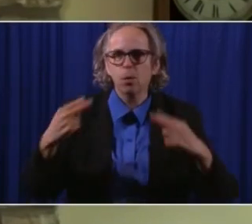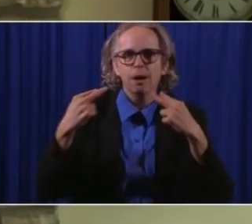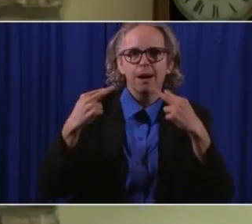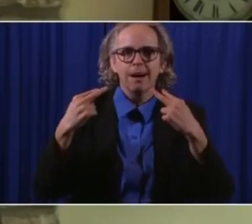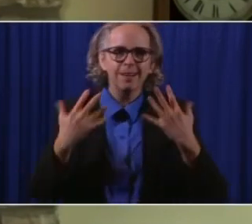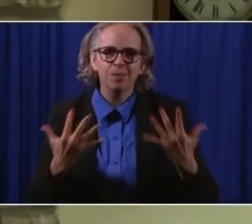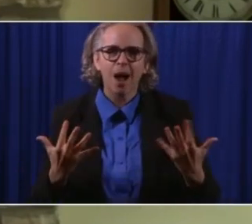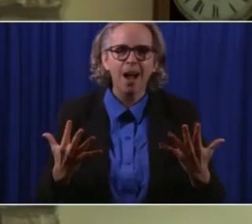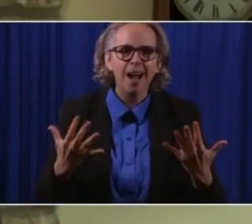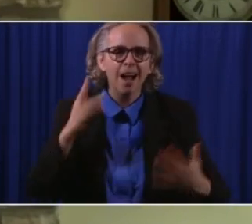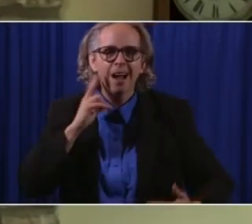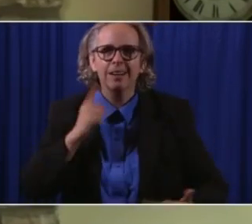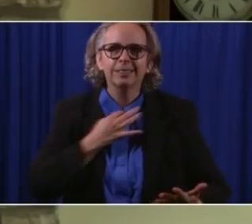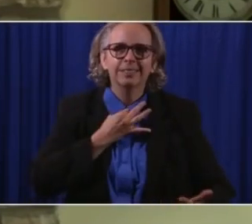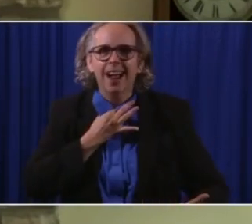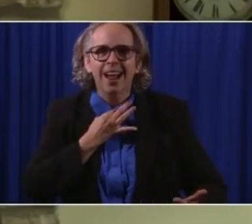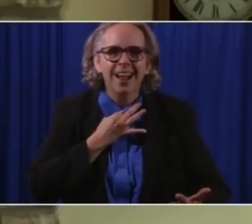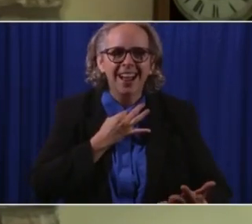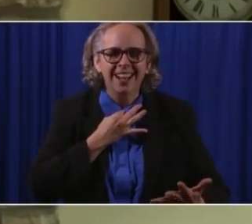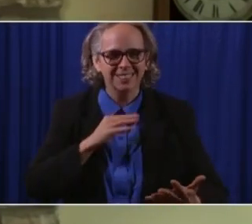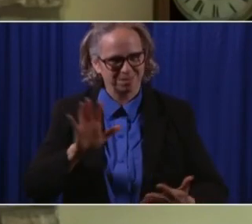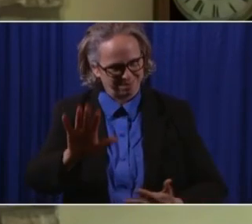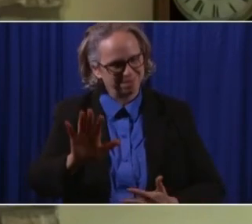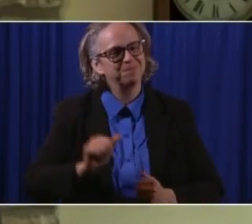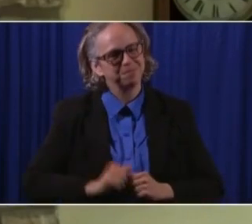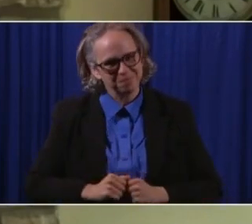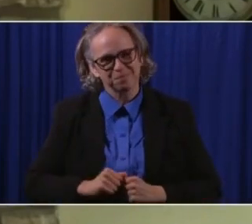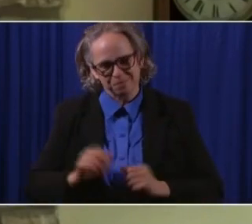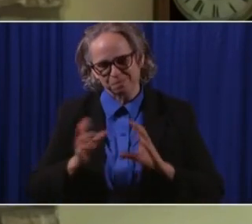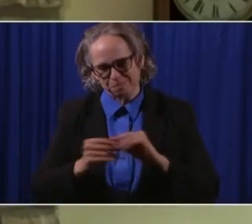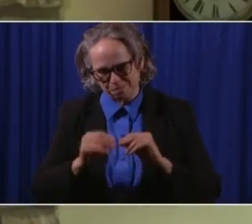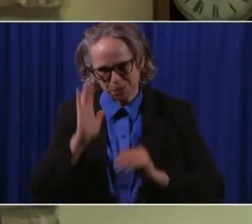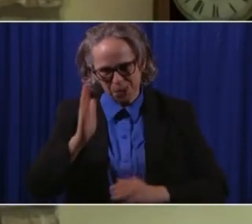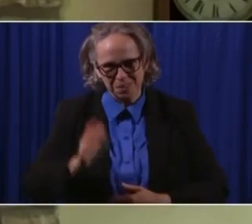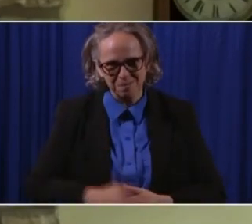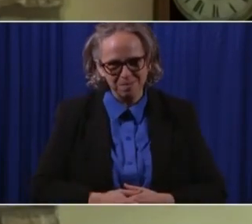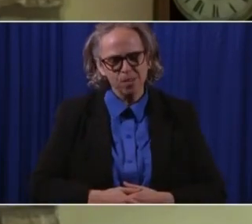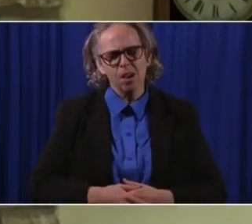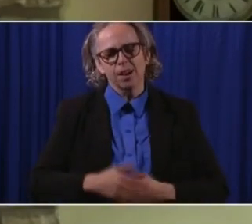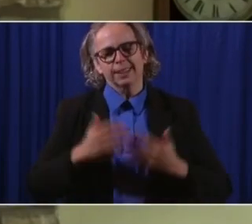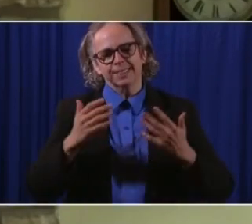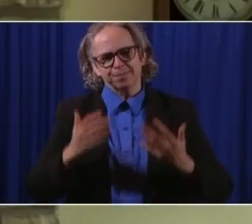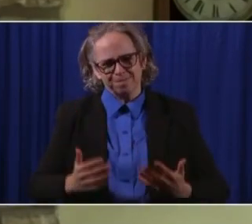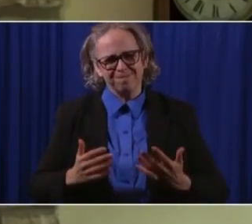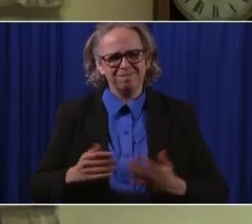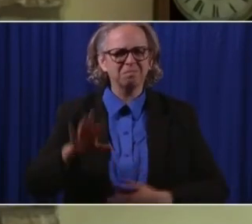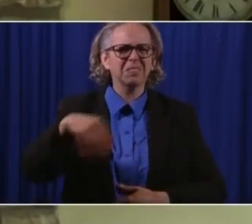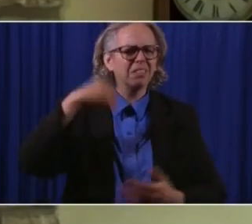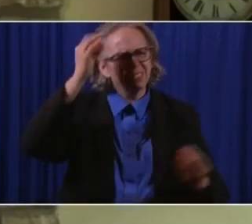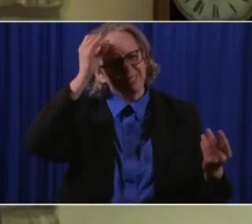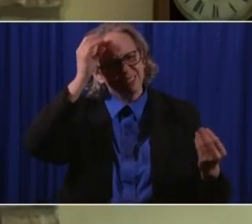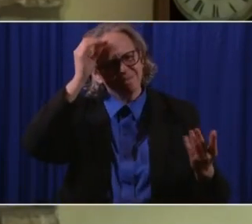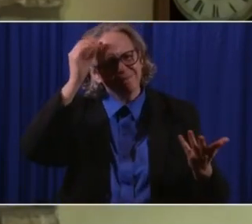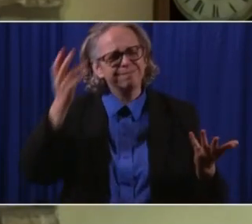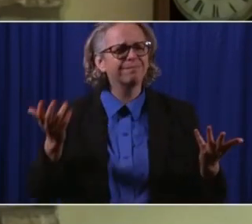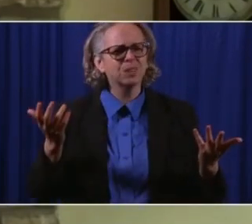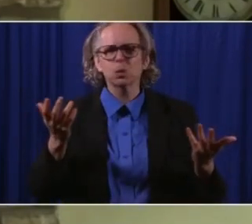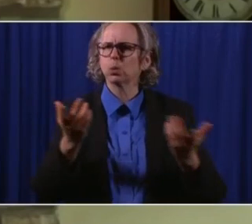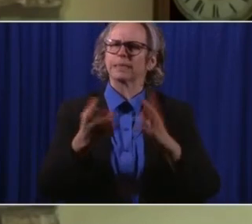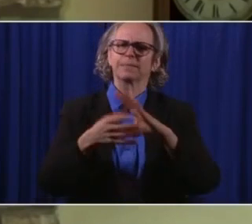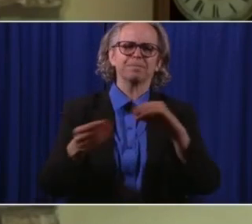people throughout the state. I thought we would talk with Dr. Jim